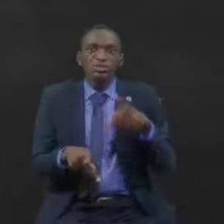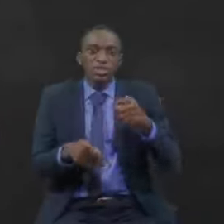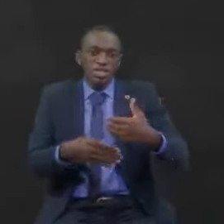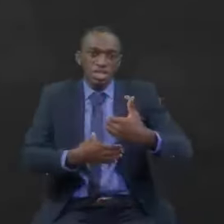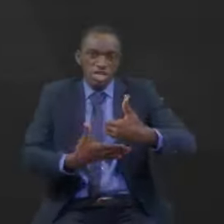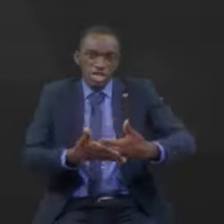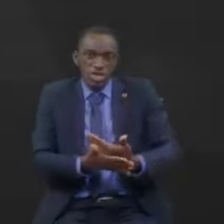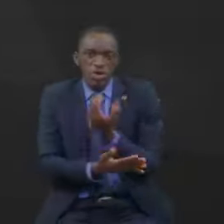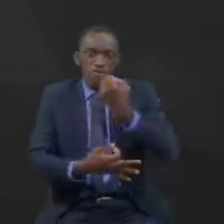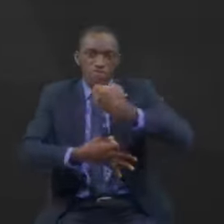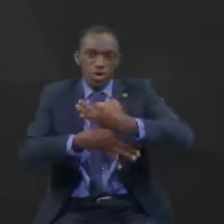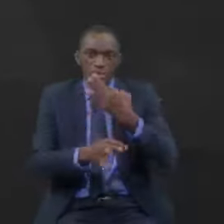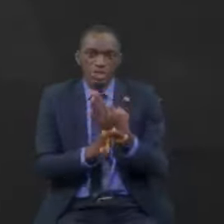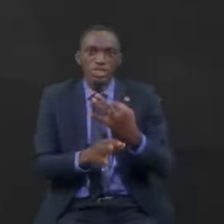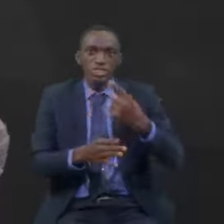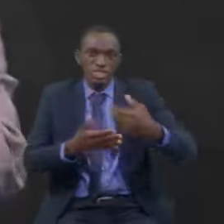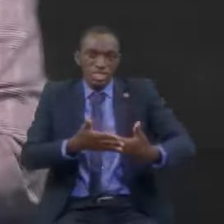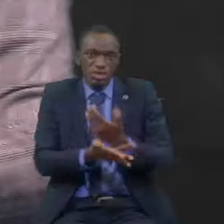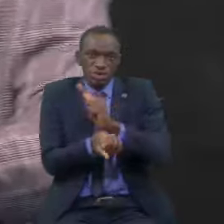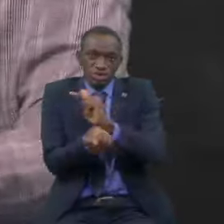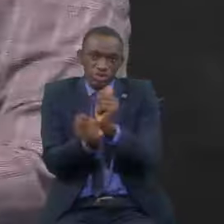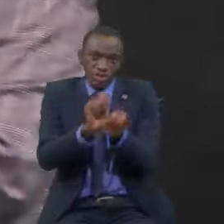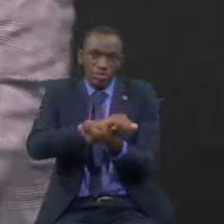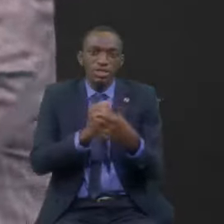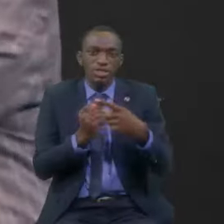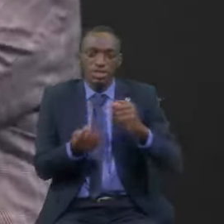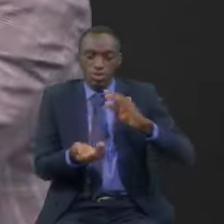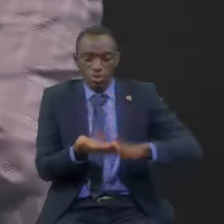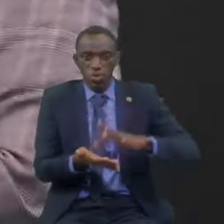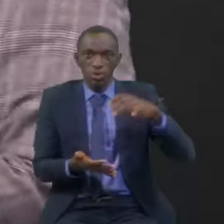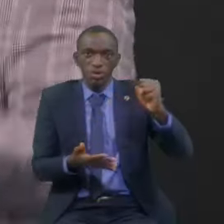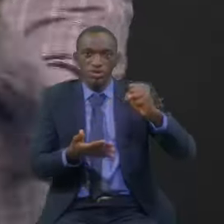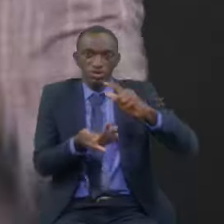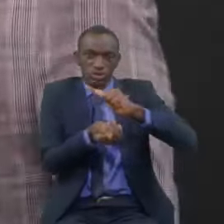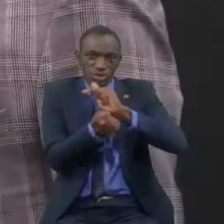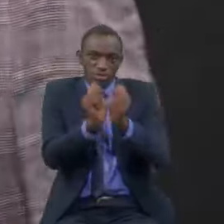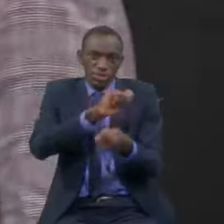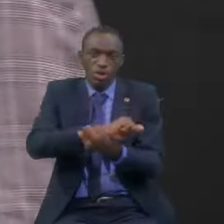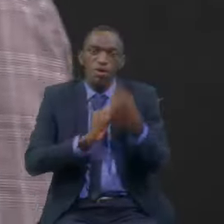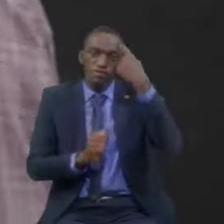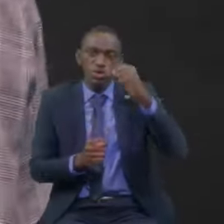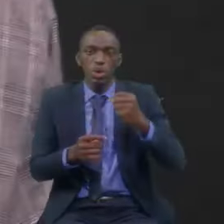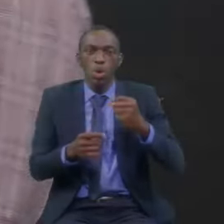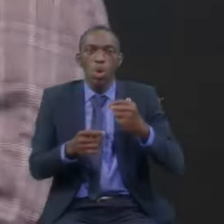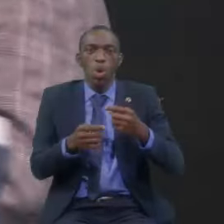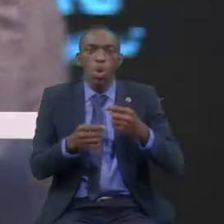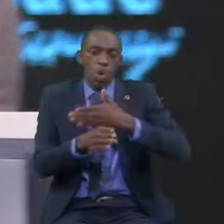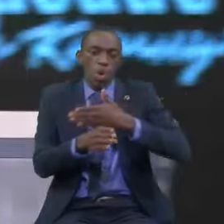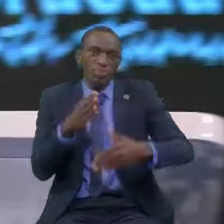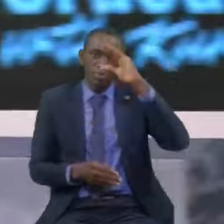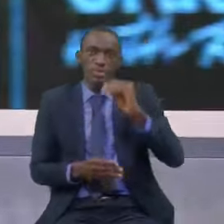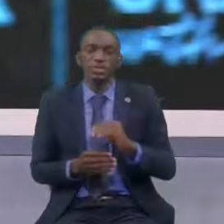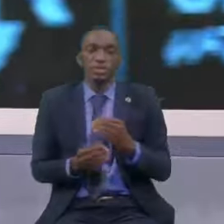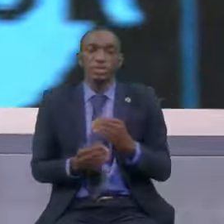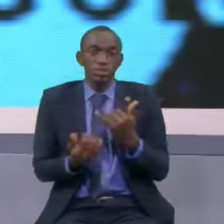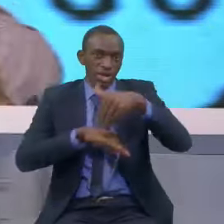transformation, the glorious transformation for the whole man. Tonight is the night when the